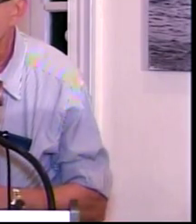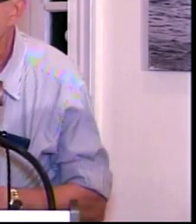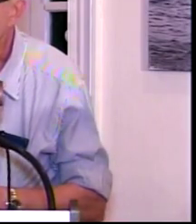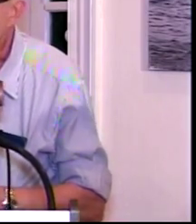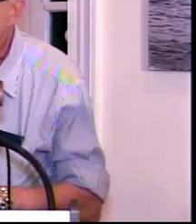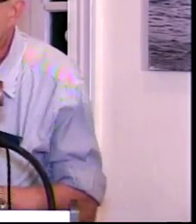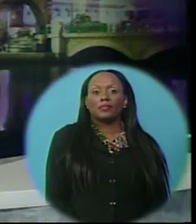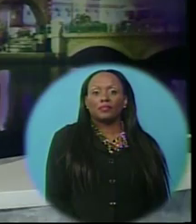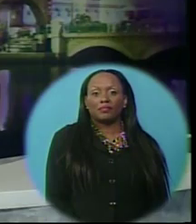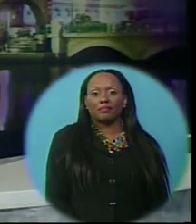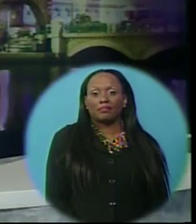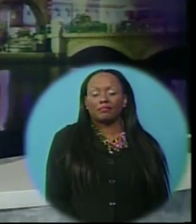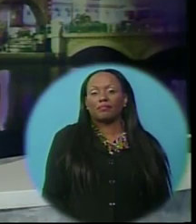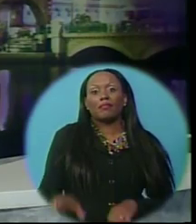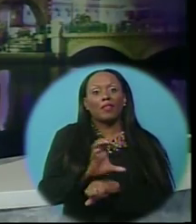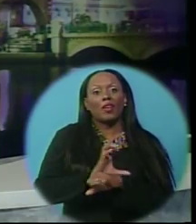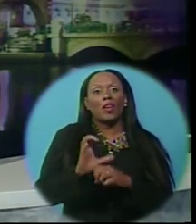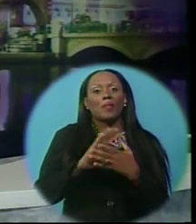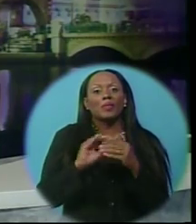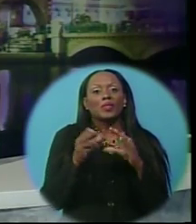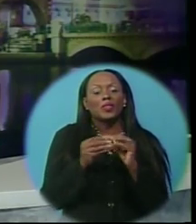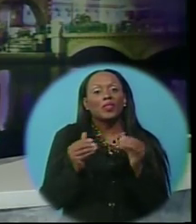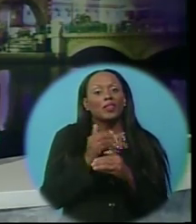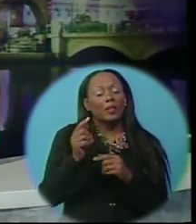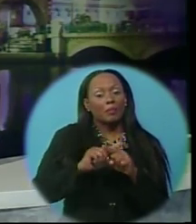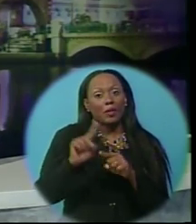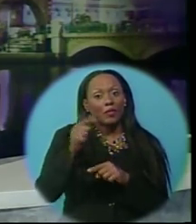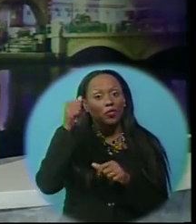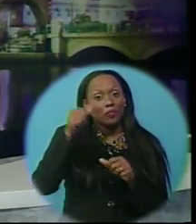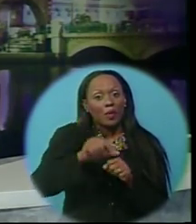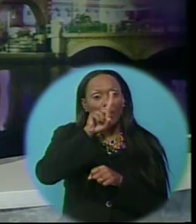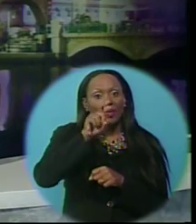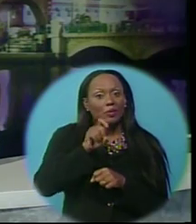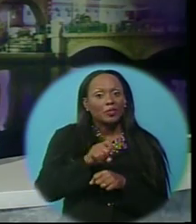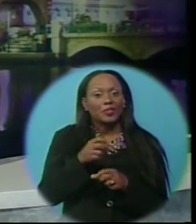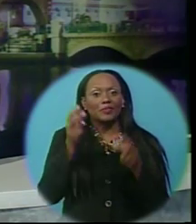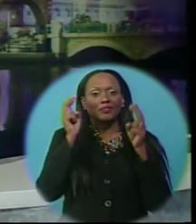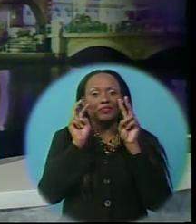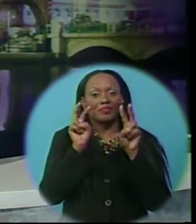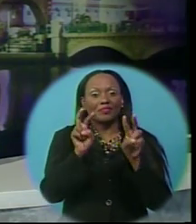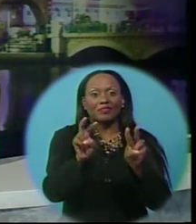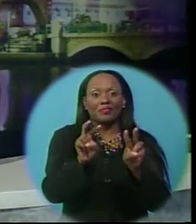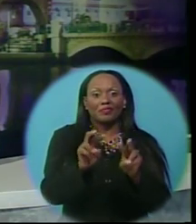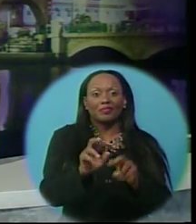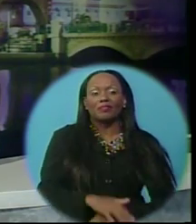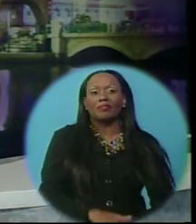famous cathedrals. Still to come, a look at some of the stories making headlines across the region. But first, to